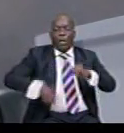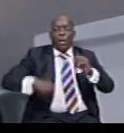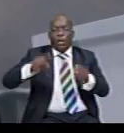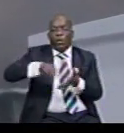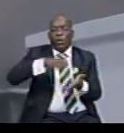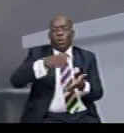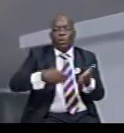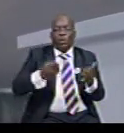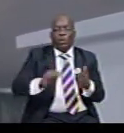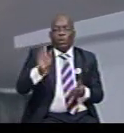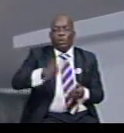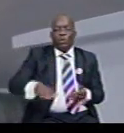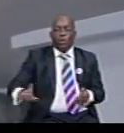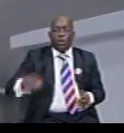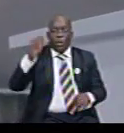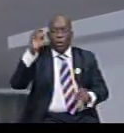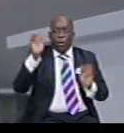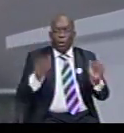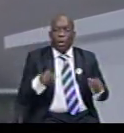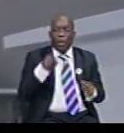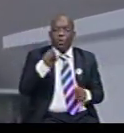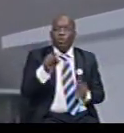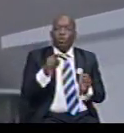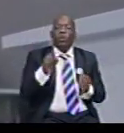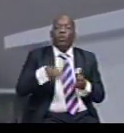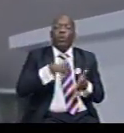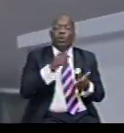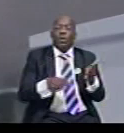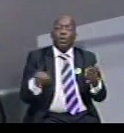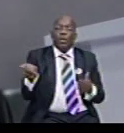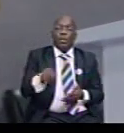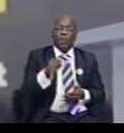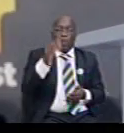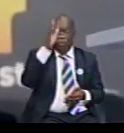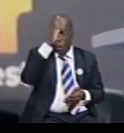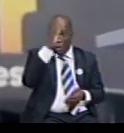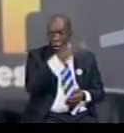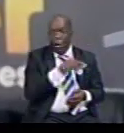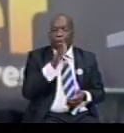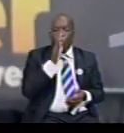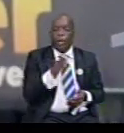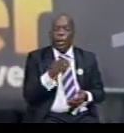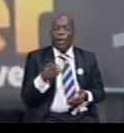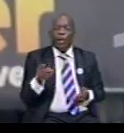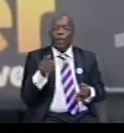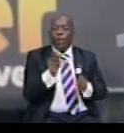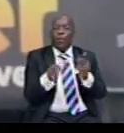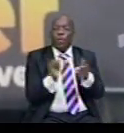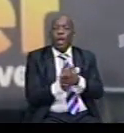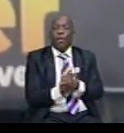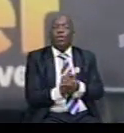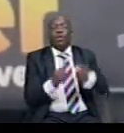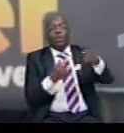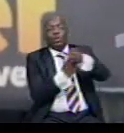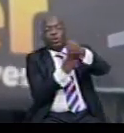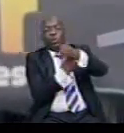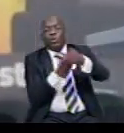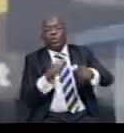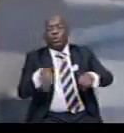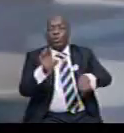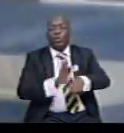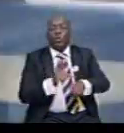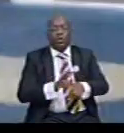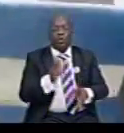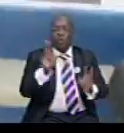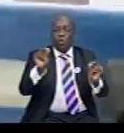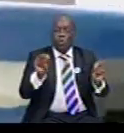children, can you correct their daddies and their mommies and the financiers of those churches? No, they don't want